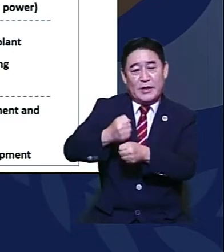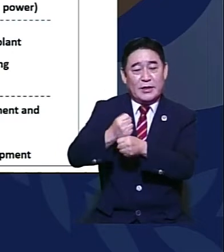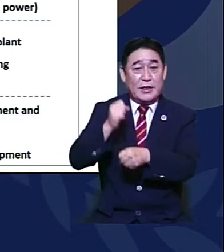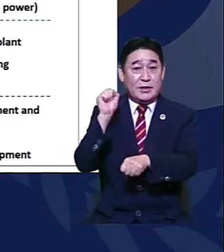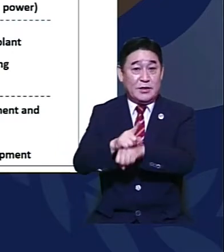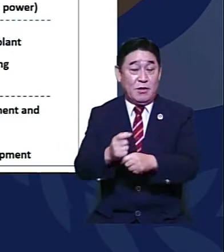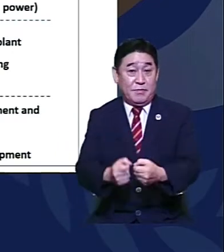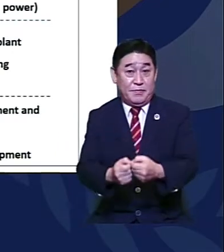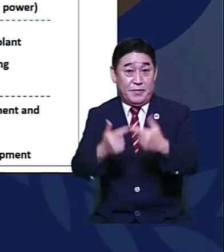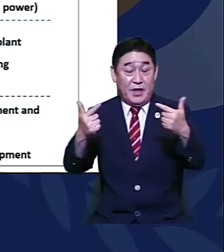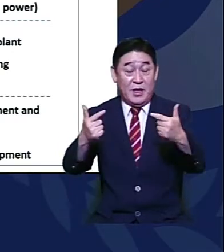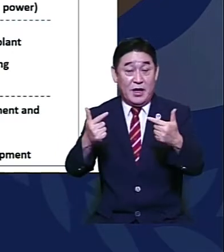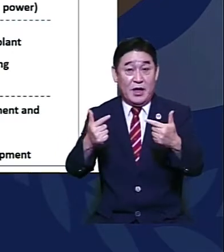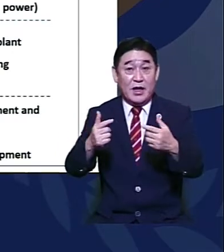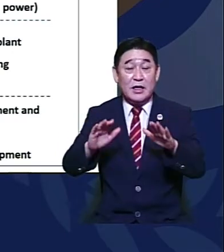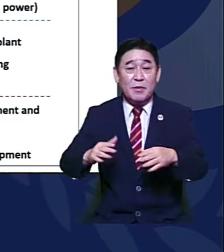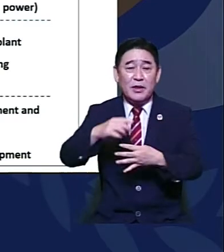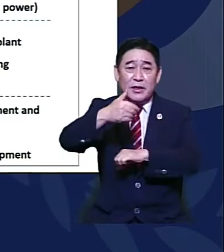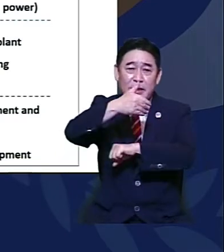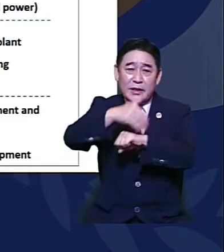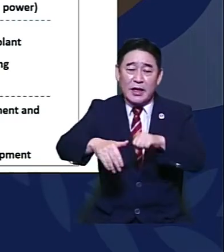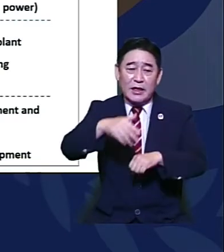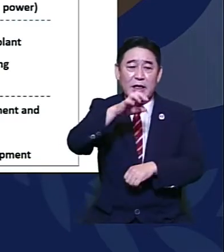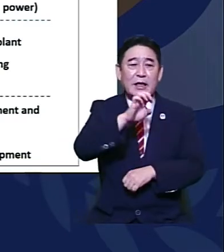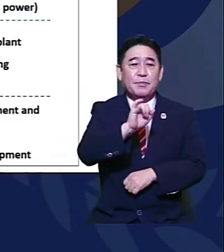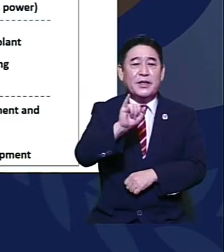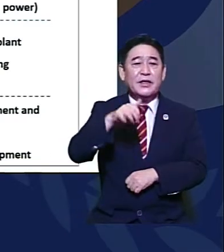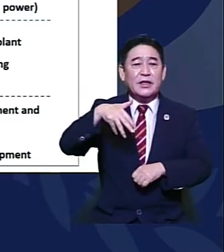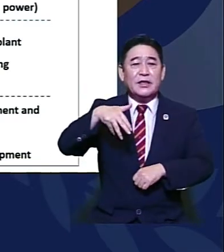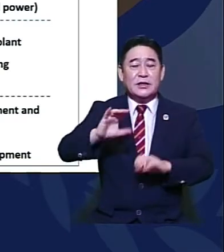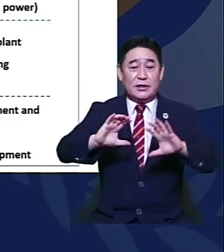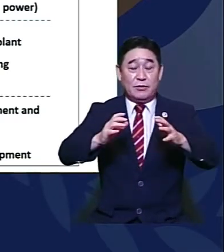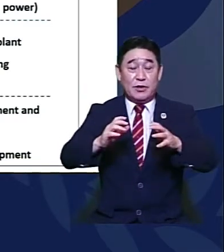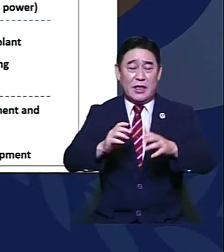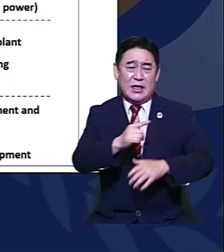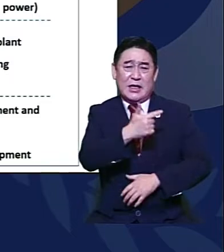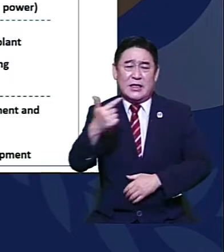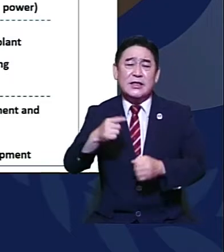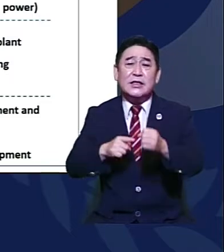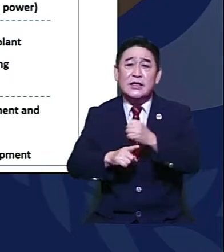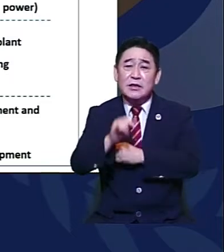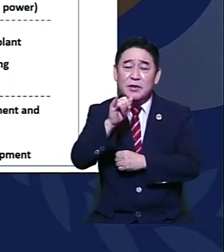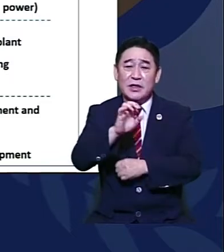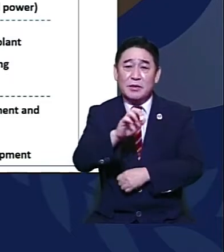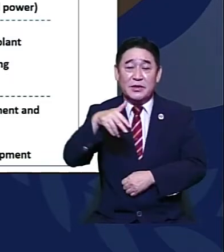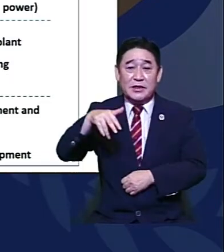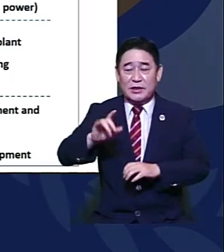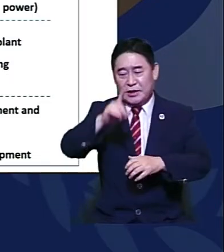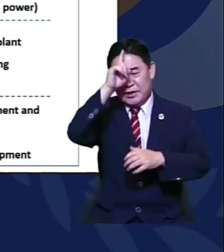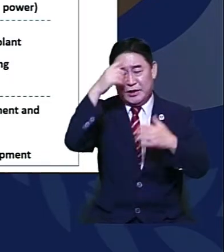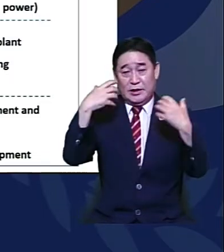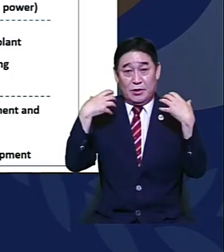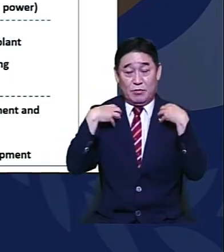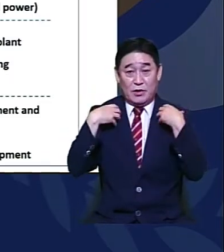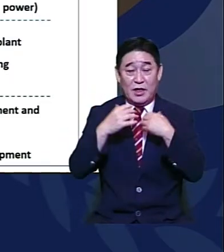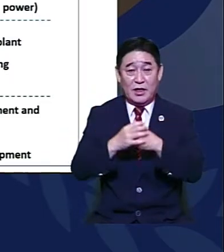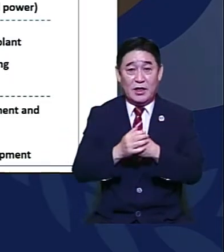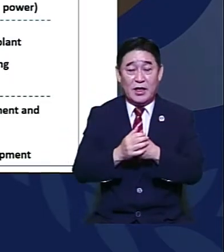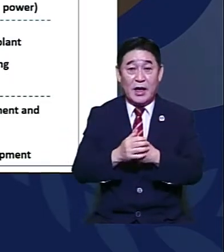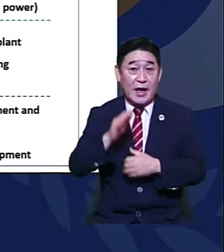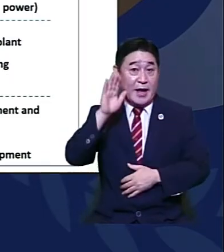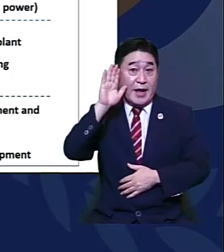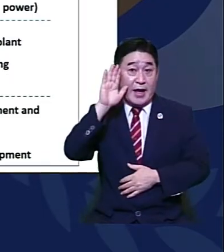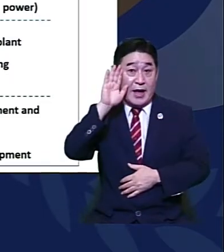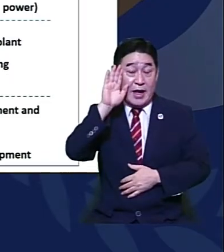meaningful for Fiji because the Fijian government announced to 100% transit